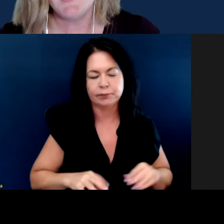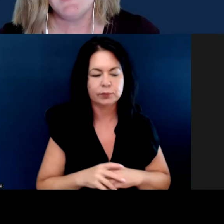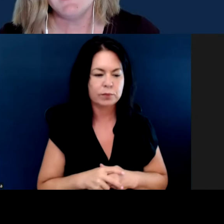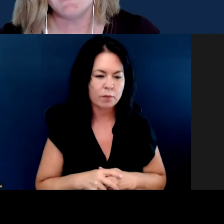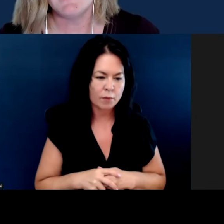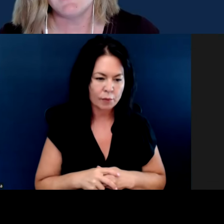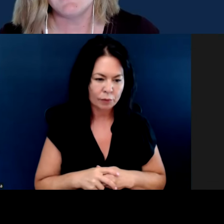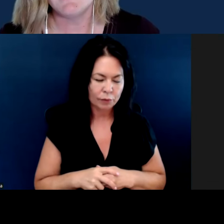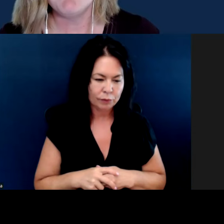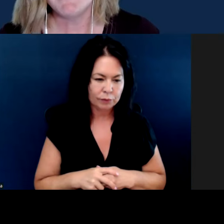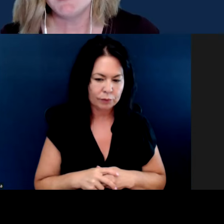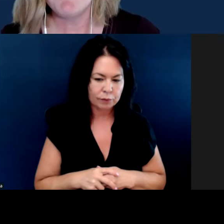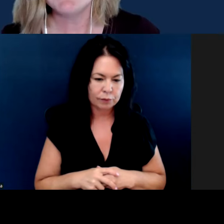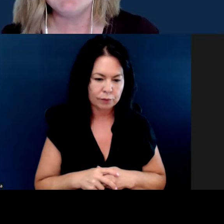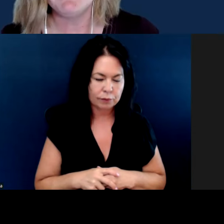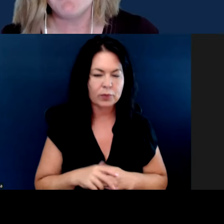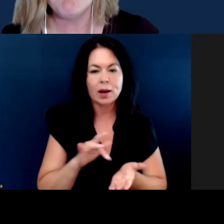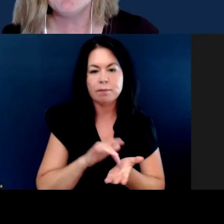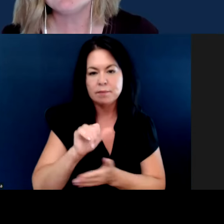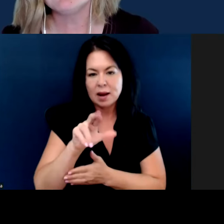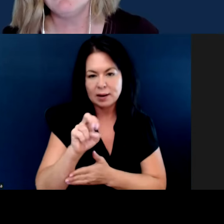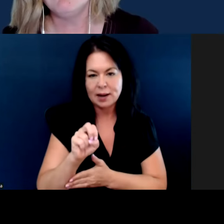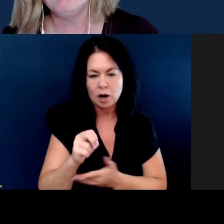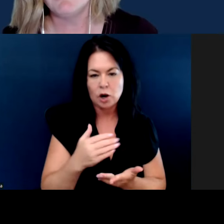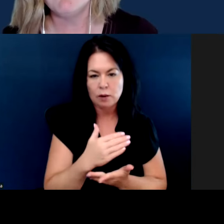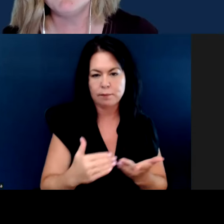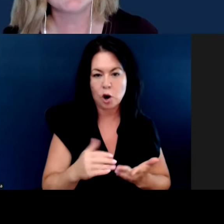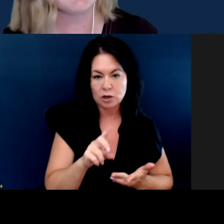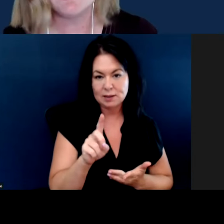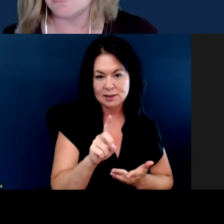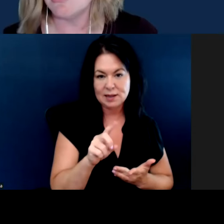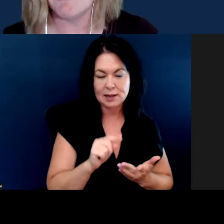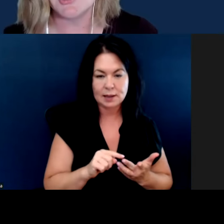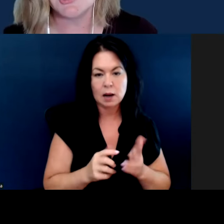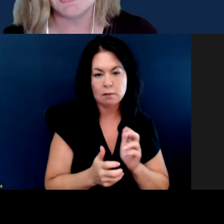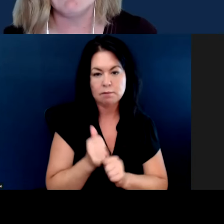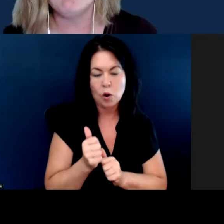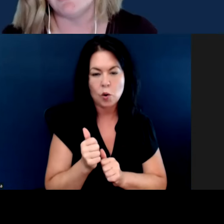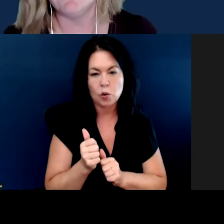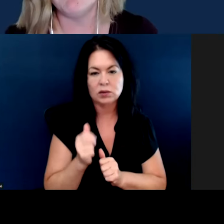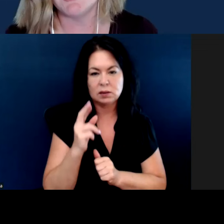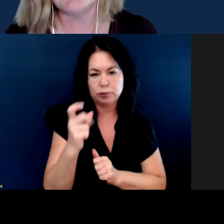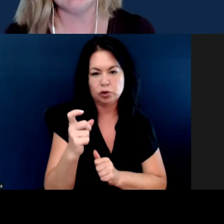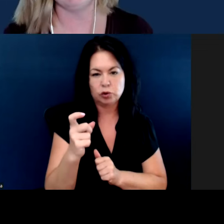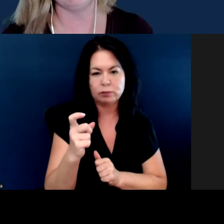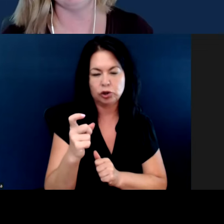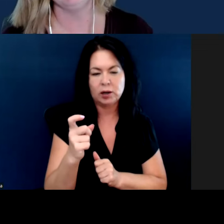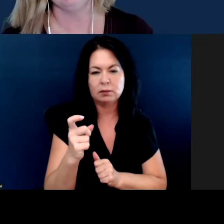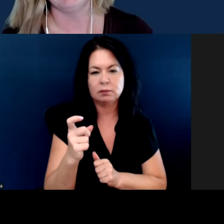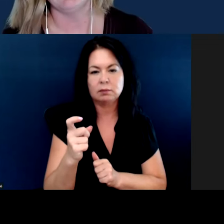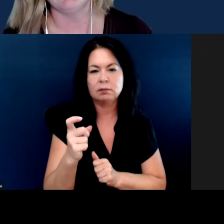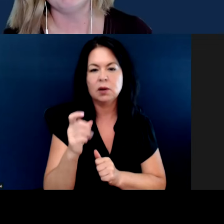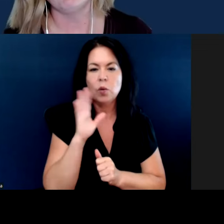So a Medicare Part D plan, most of the prescription drug coverage here would fall under a Part D